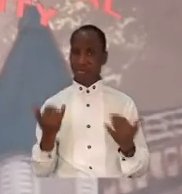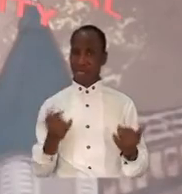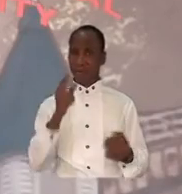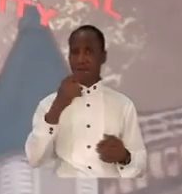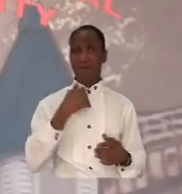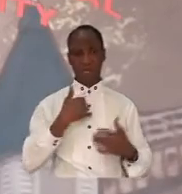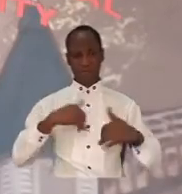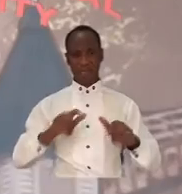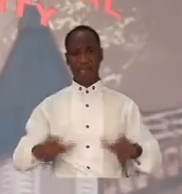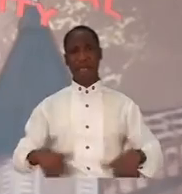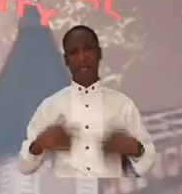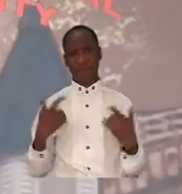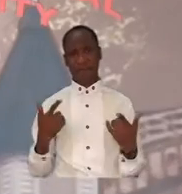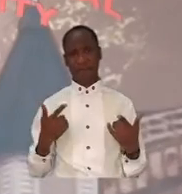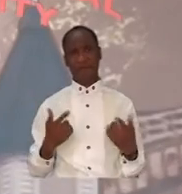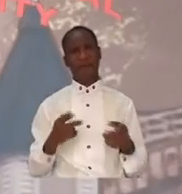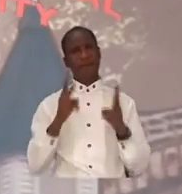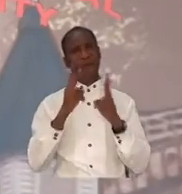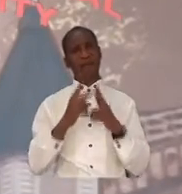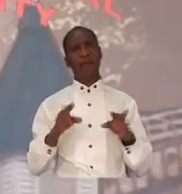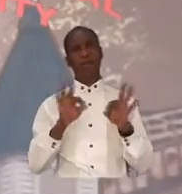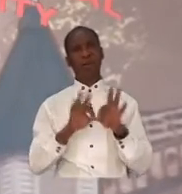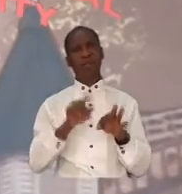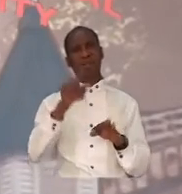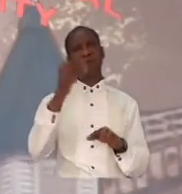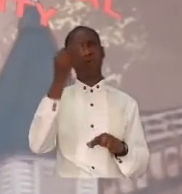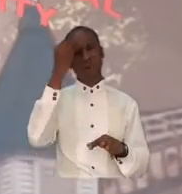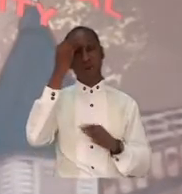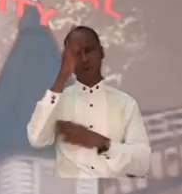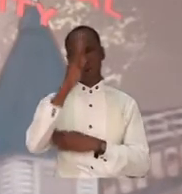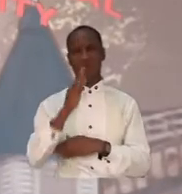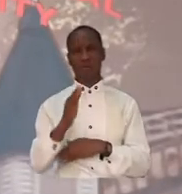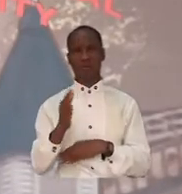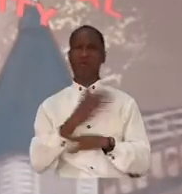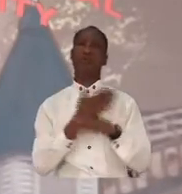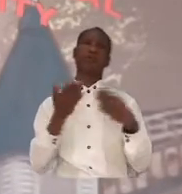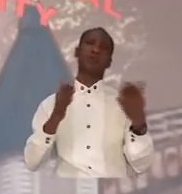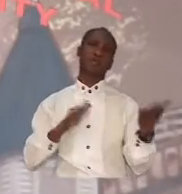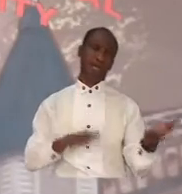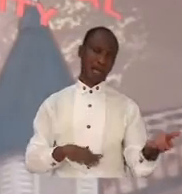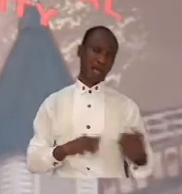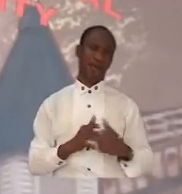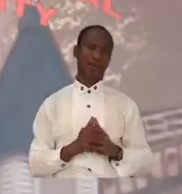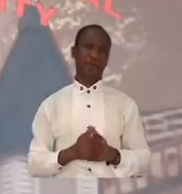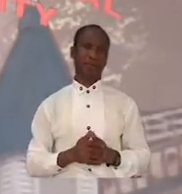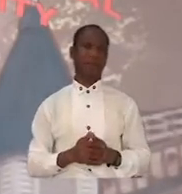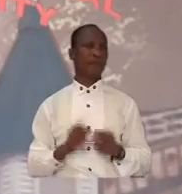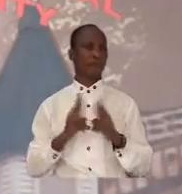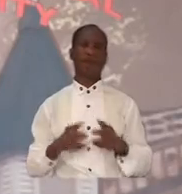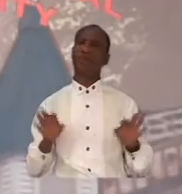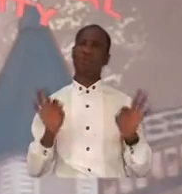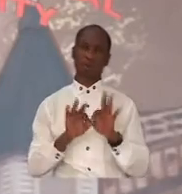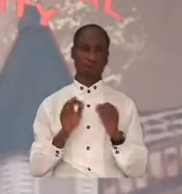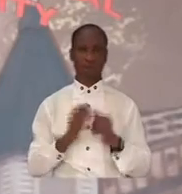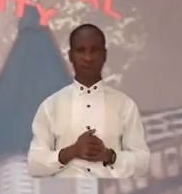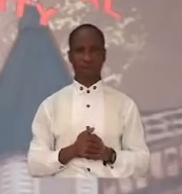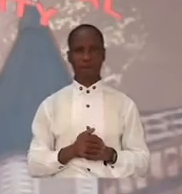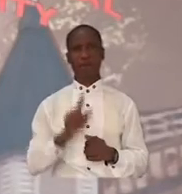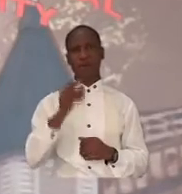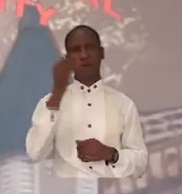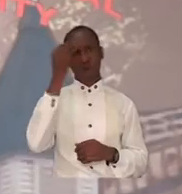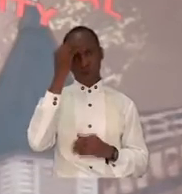pa, and say, Uber who Yankopon wa bra boom, and son o woo abeto. We thank the